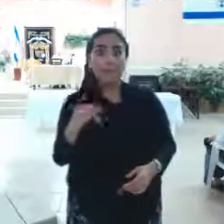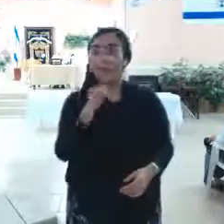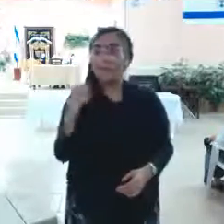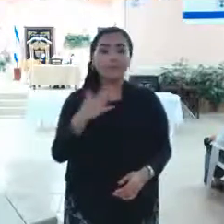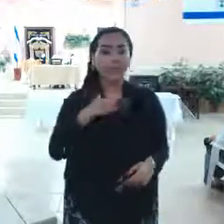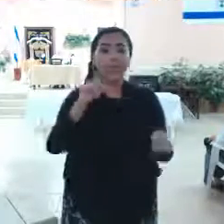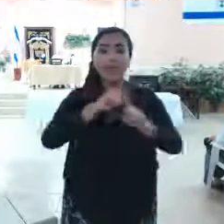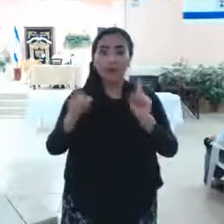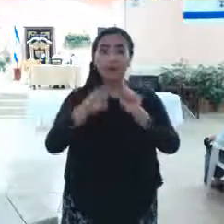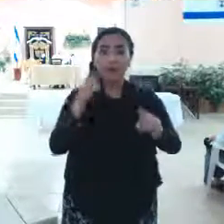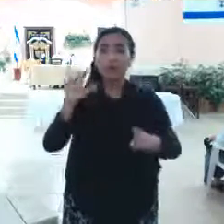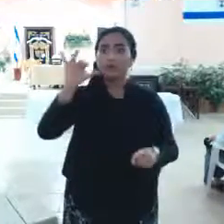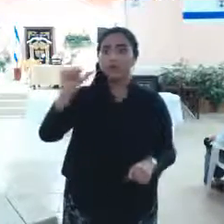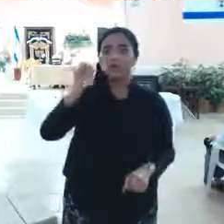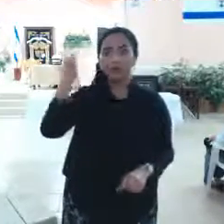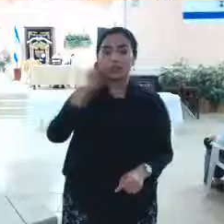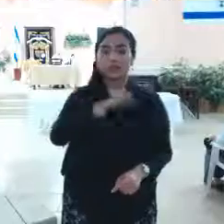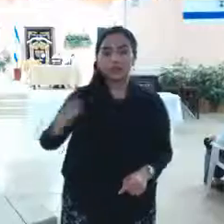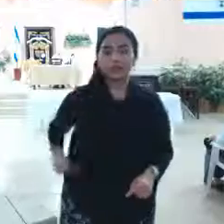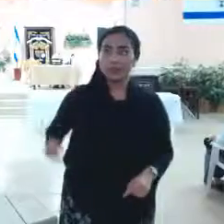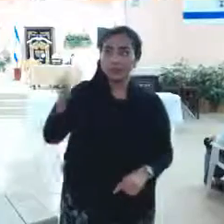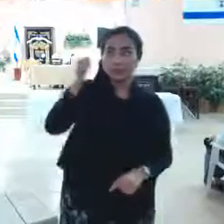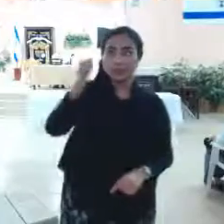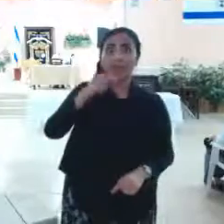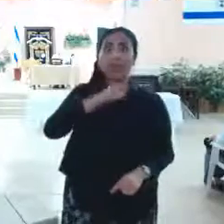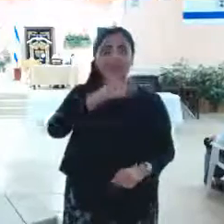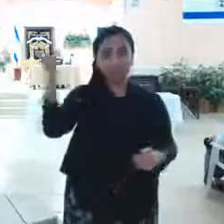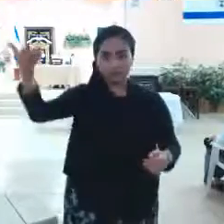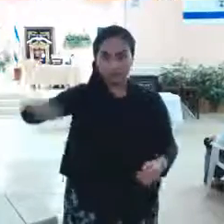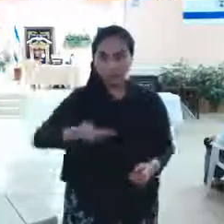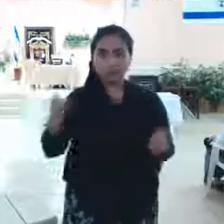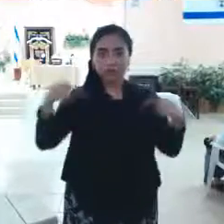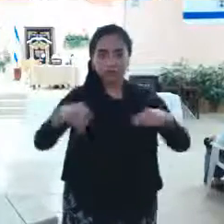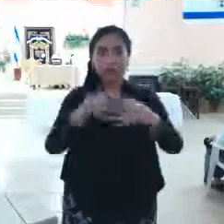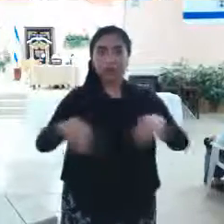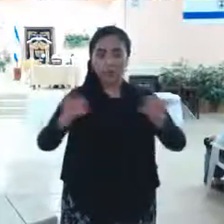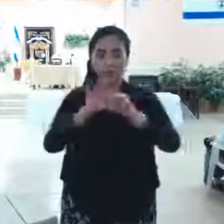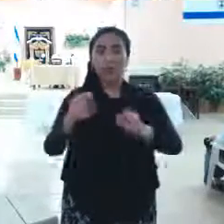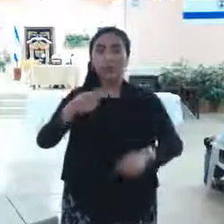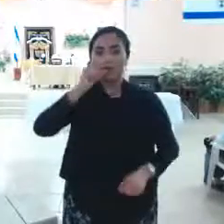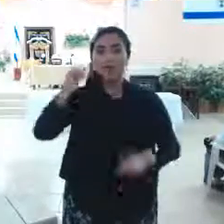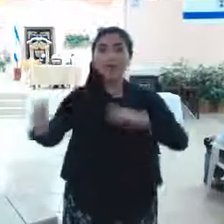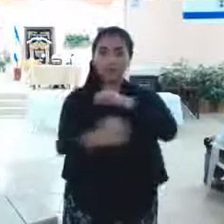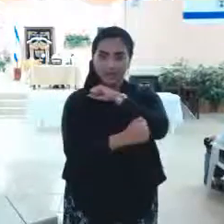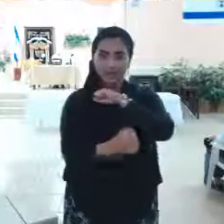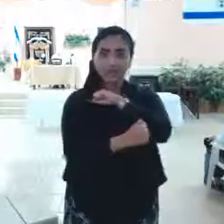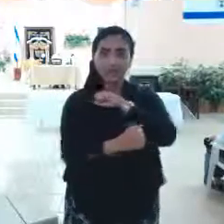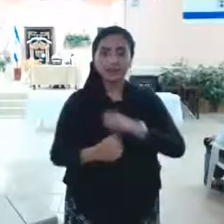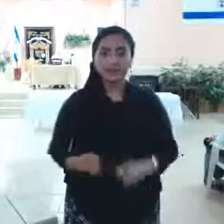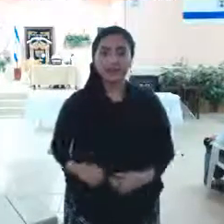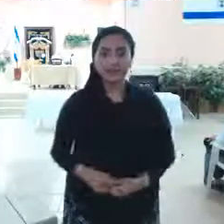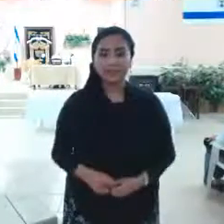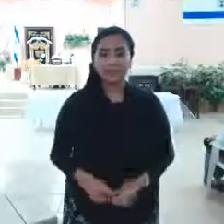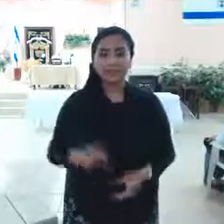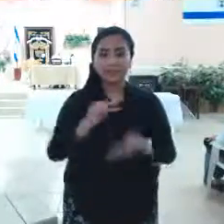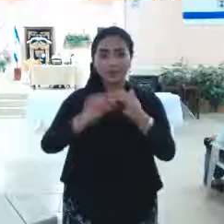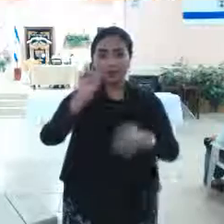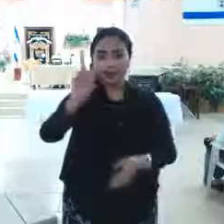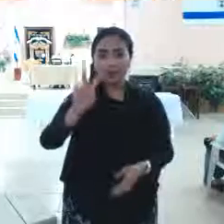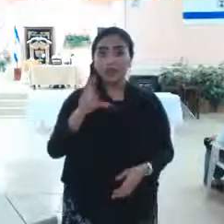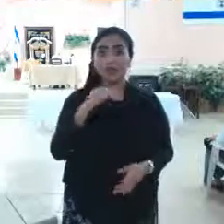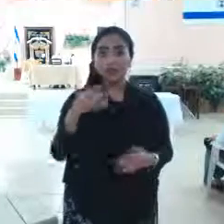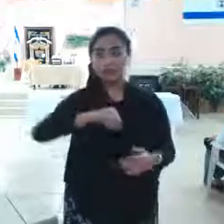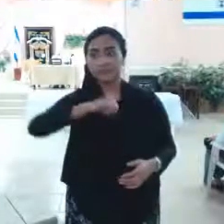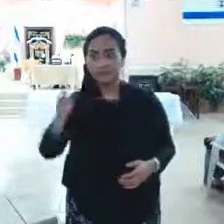that you heard the voice, not mine, but Joshua HaMashiach's voice, inviting you to take a Pesach.